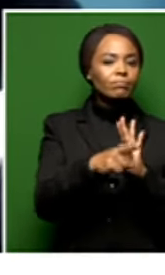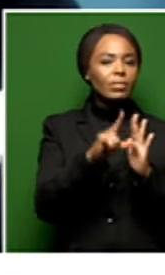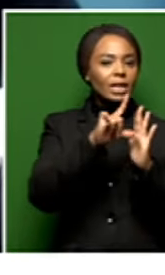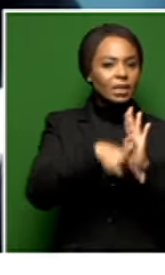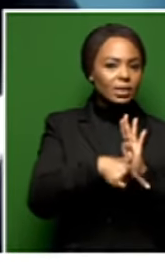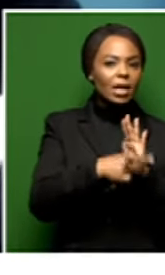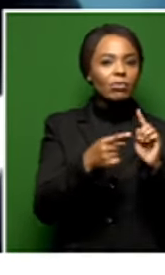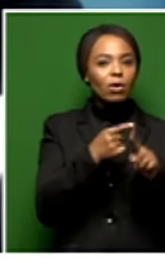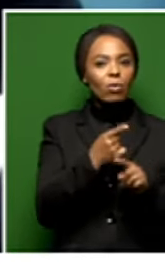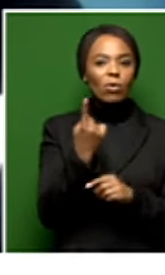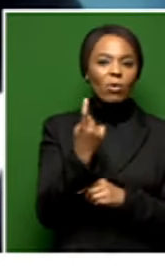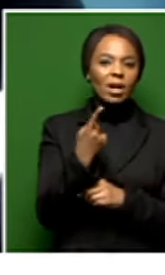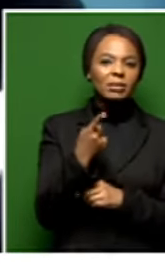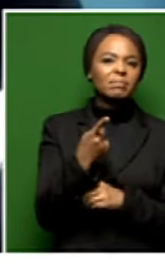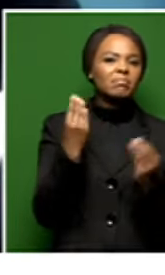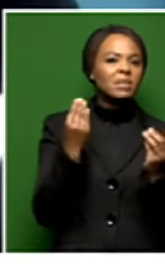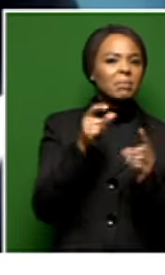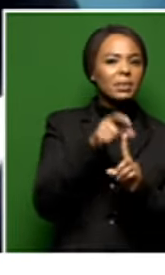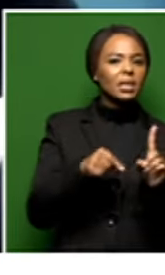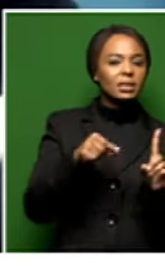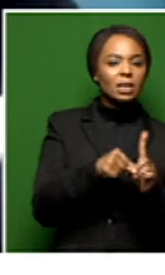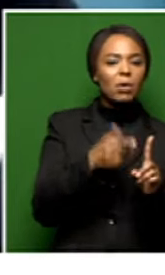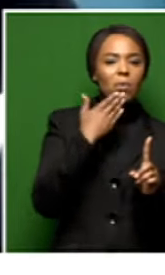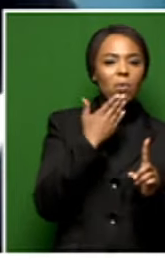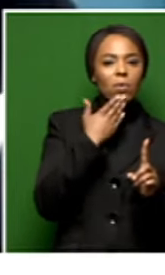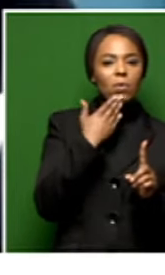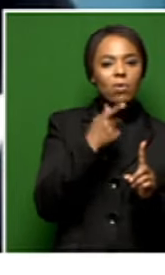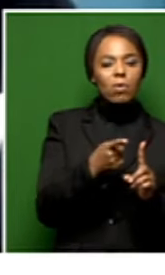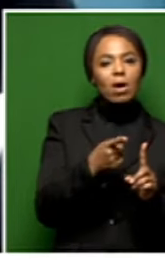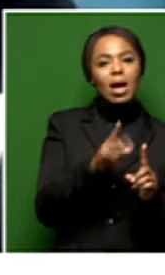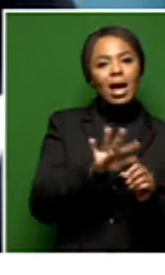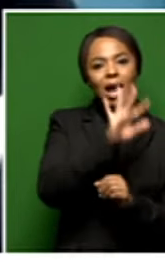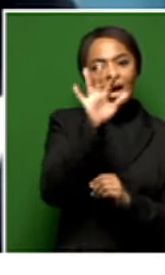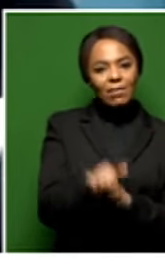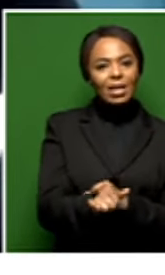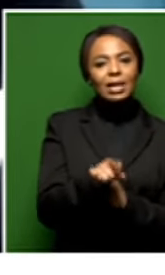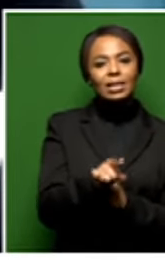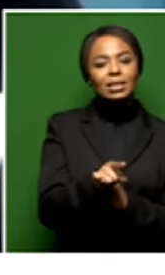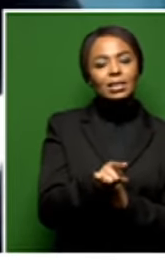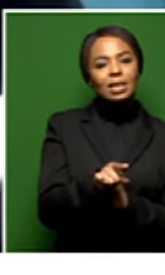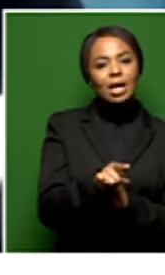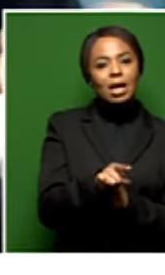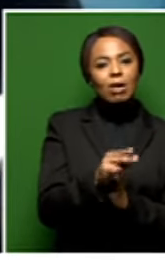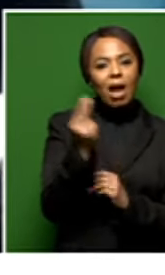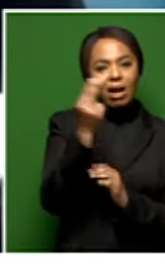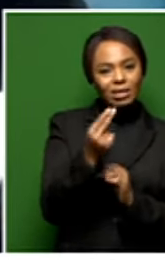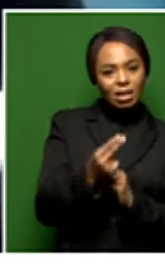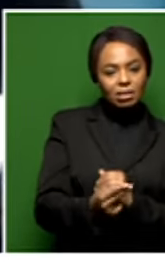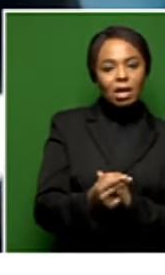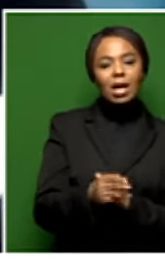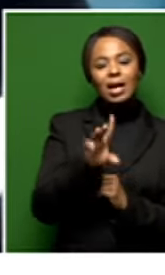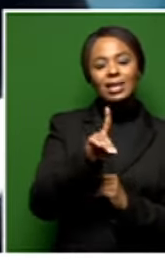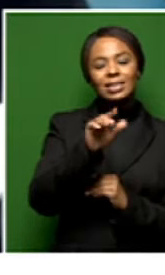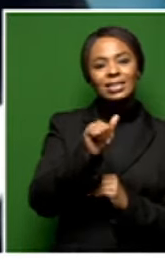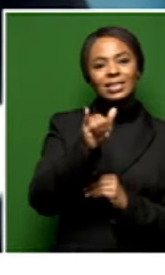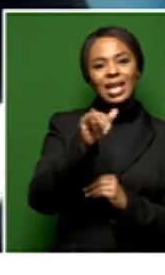the most prominent architecture in the African continent, David Ajayi. And I've always looked at that